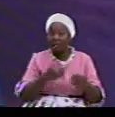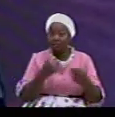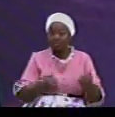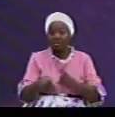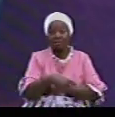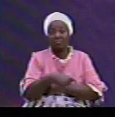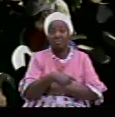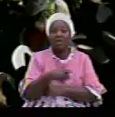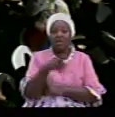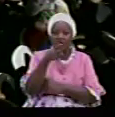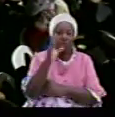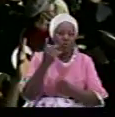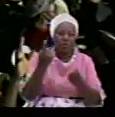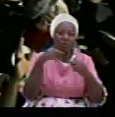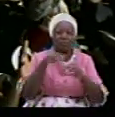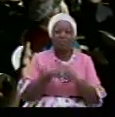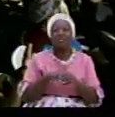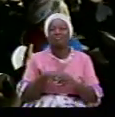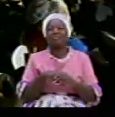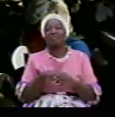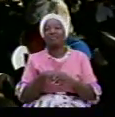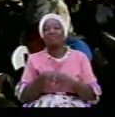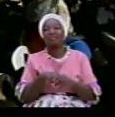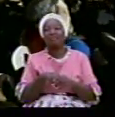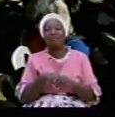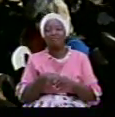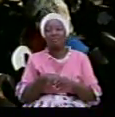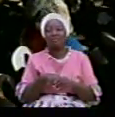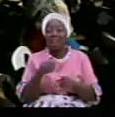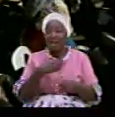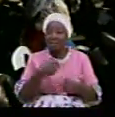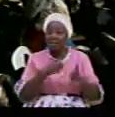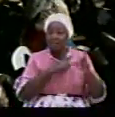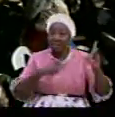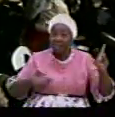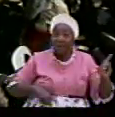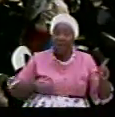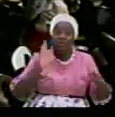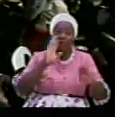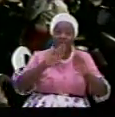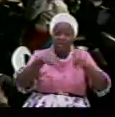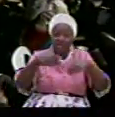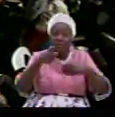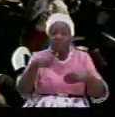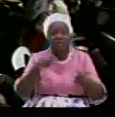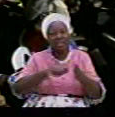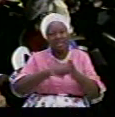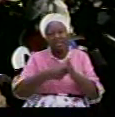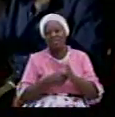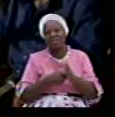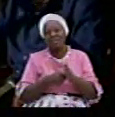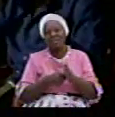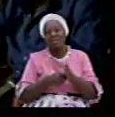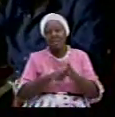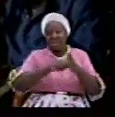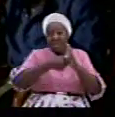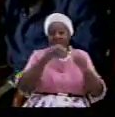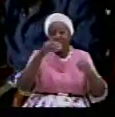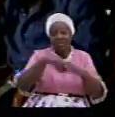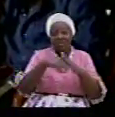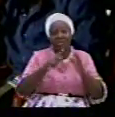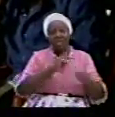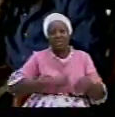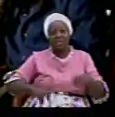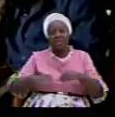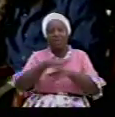you're coming. And the Lord will give you the key into the kingdom. And when you have